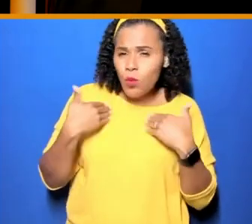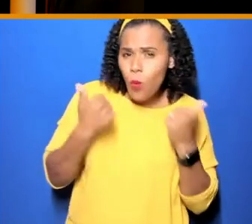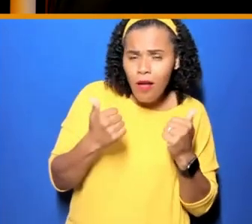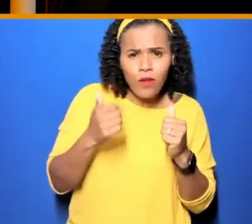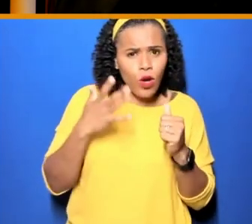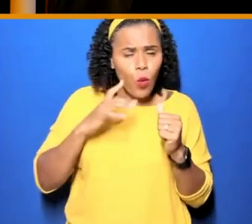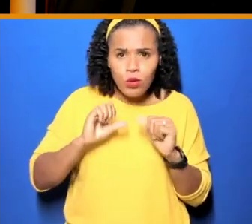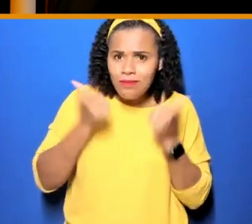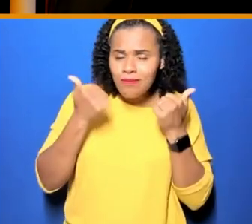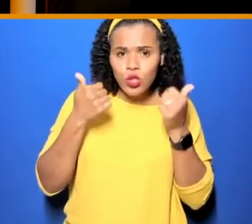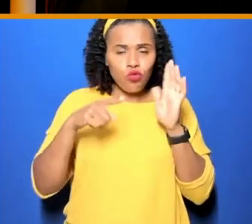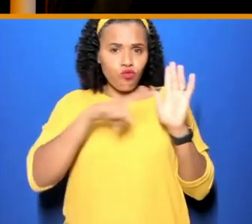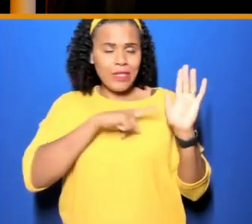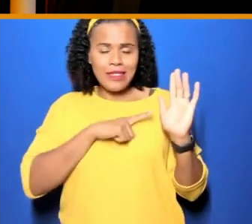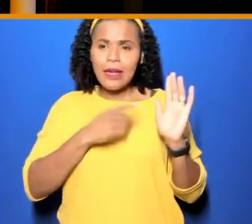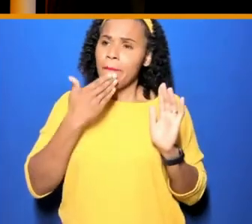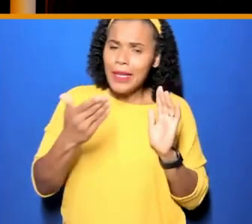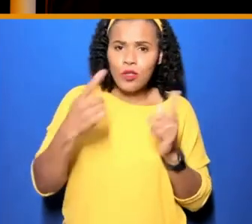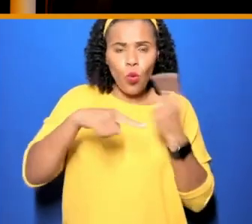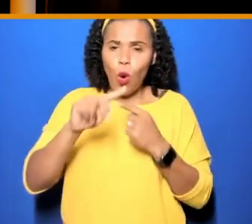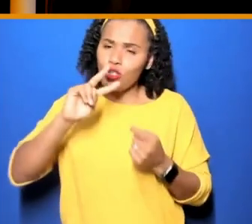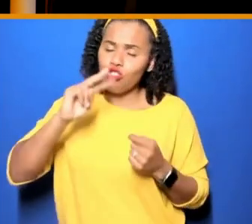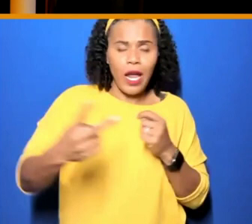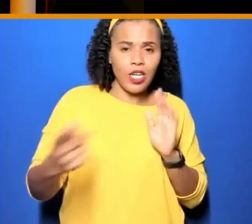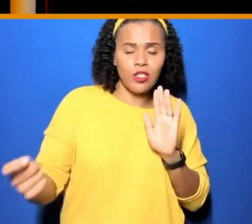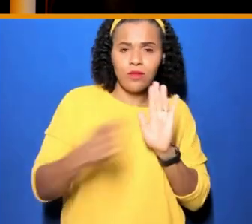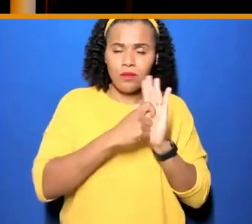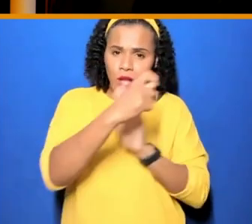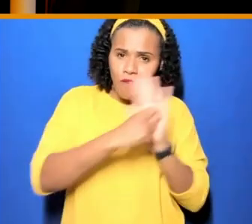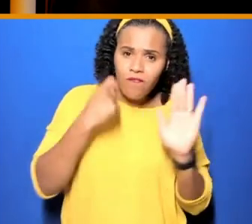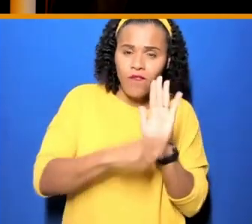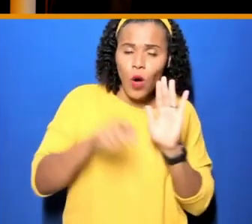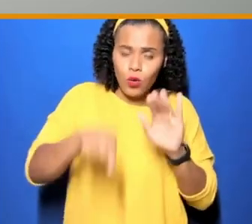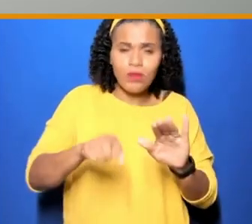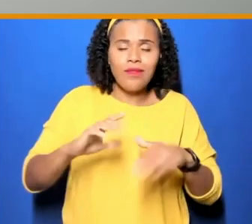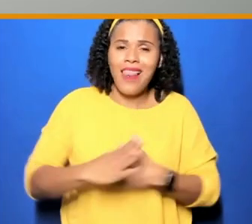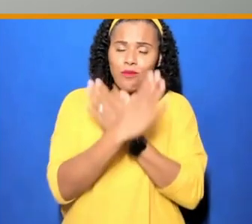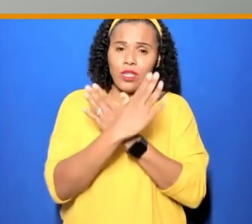reason to switch their support to the Liberal Democrats. Please back Amendment 1, and please back up the motion.